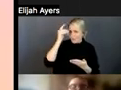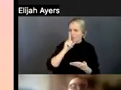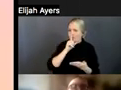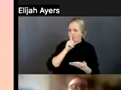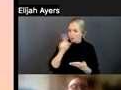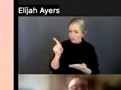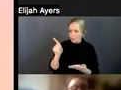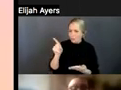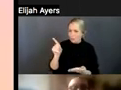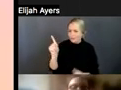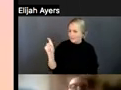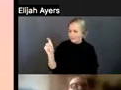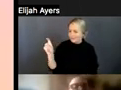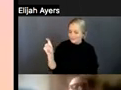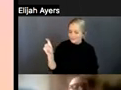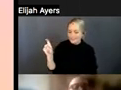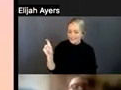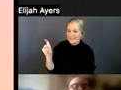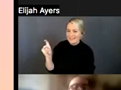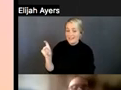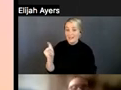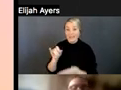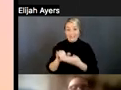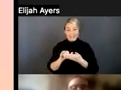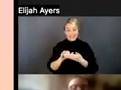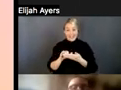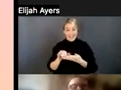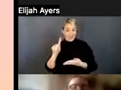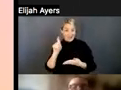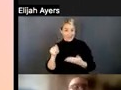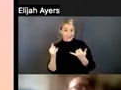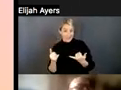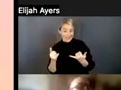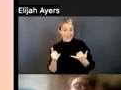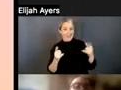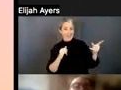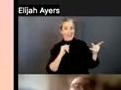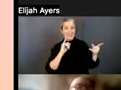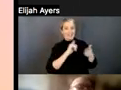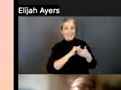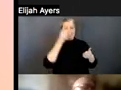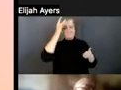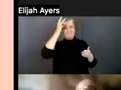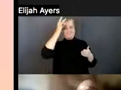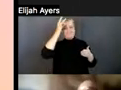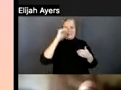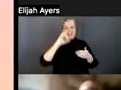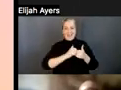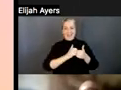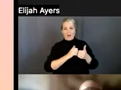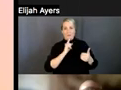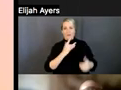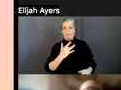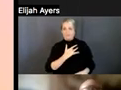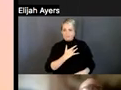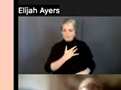And so this question today is inspired by that moment and the way that that question lingered in me.